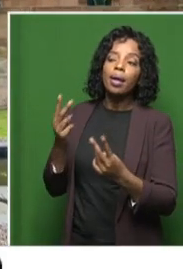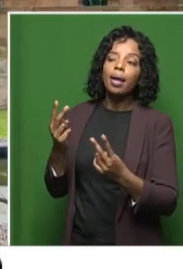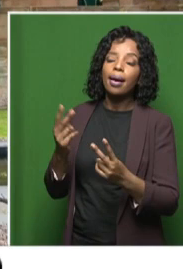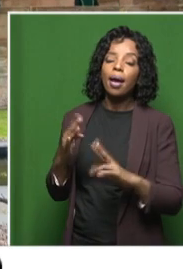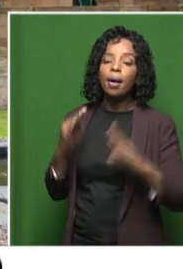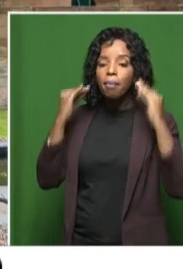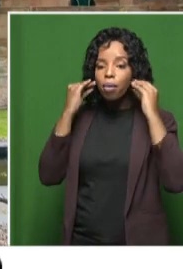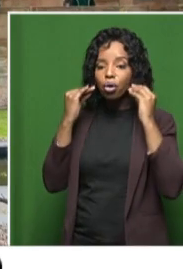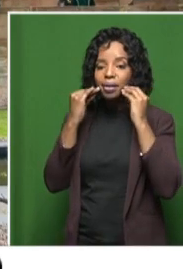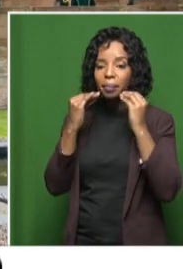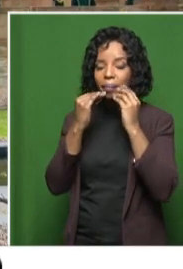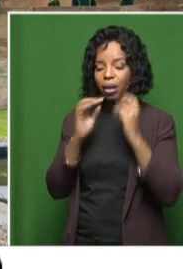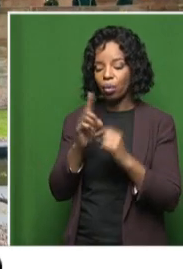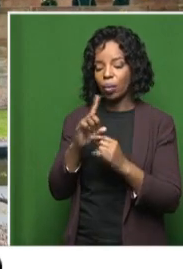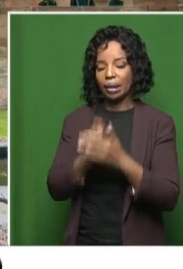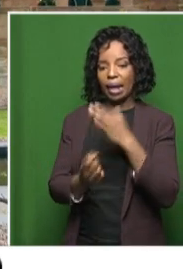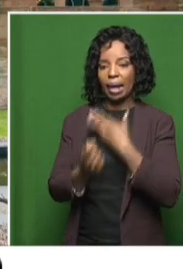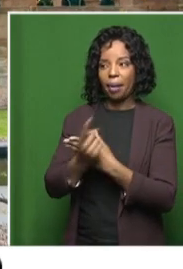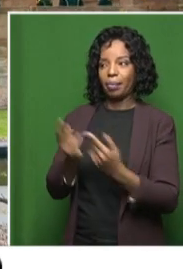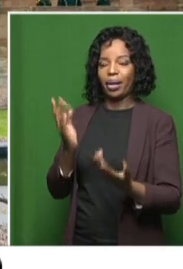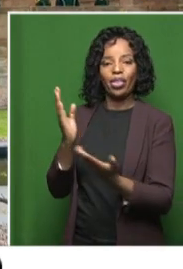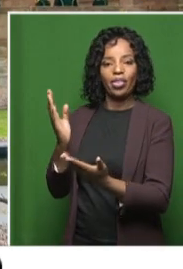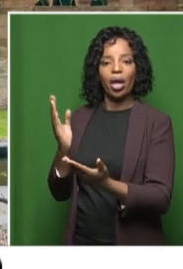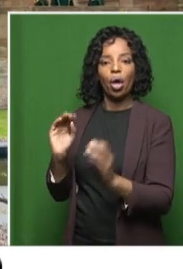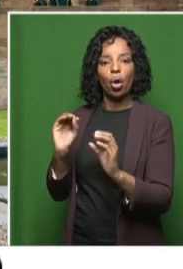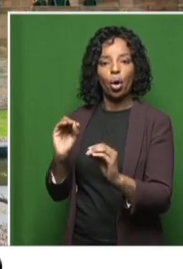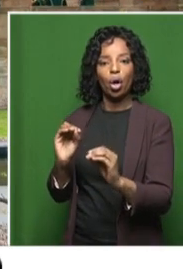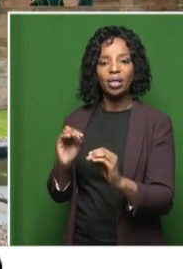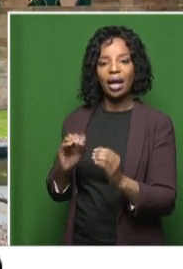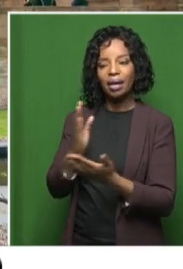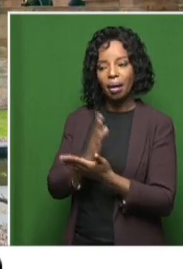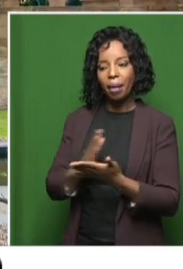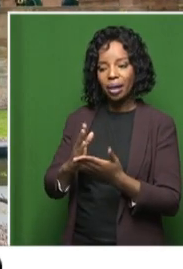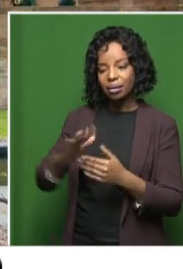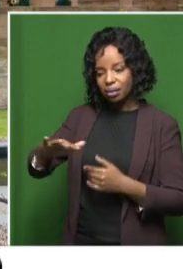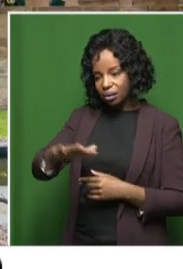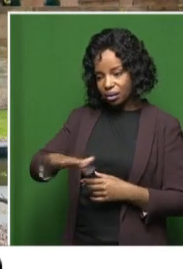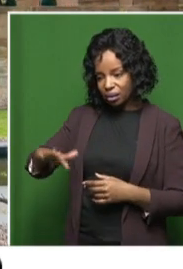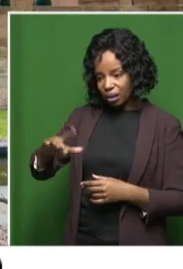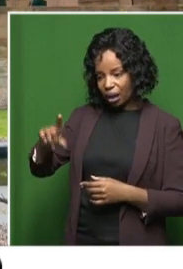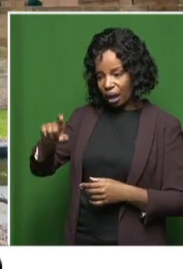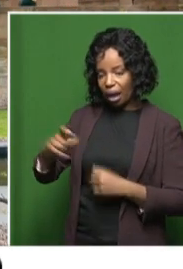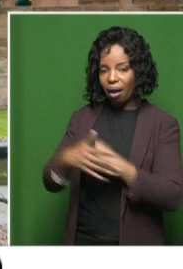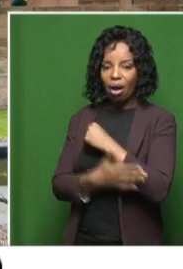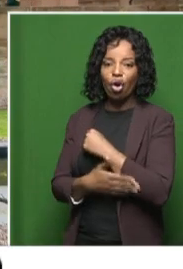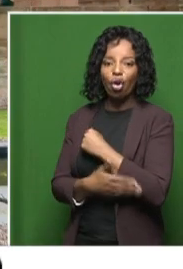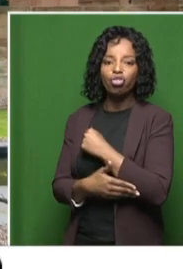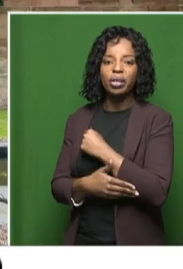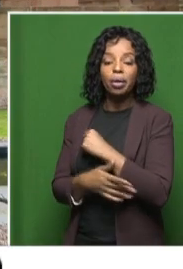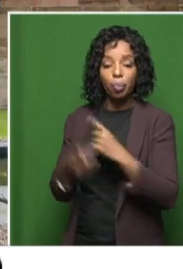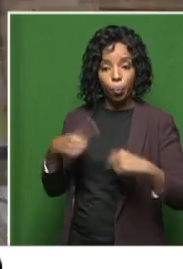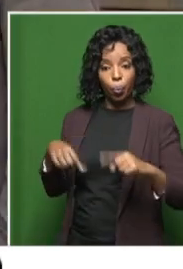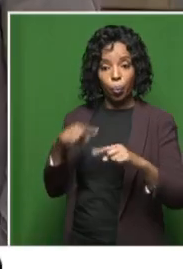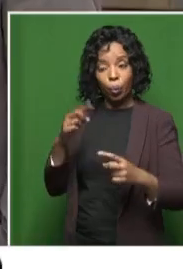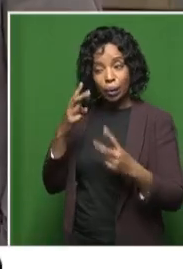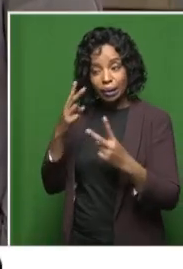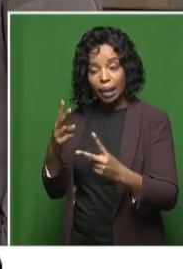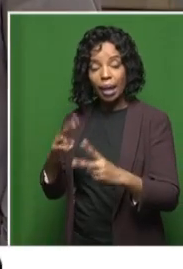those insurgents of those rebels within that particular part of that country. Are we seeing more and more African